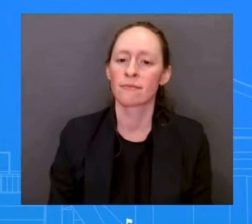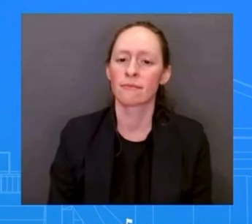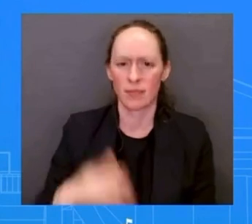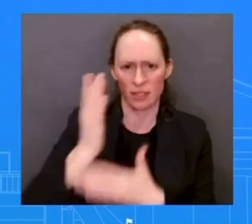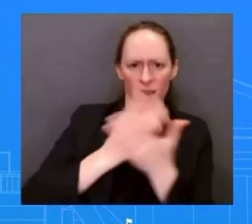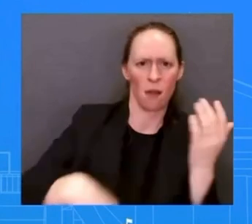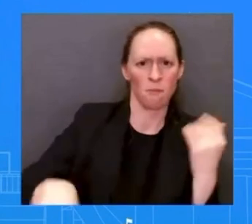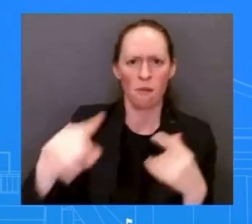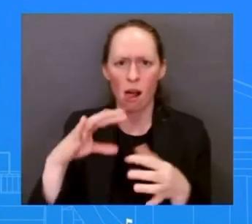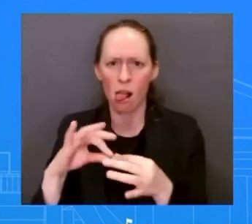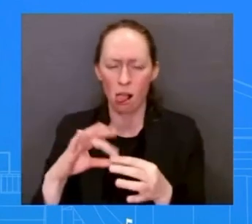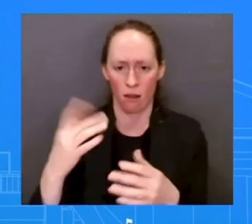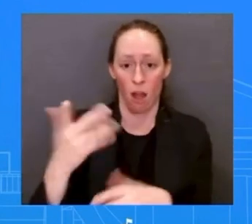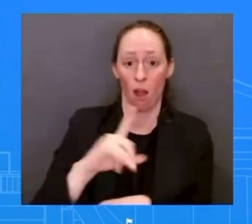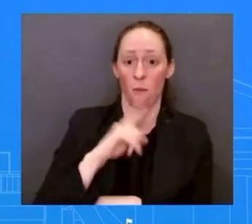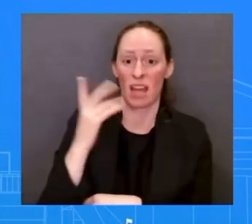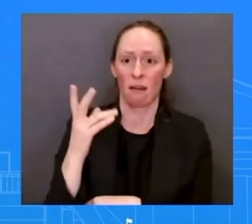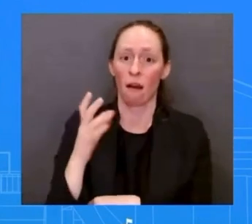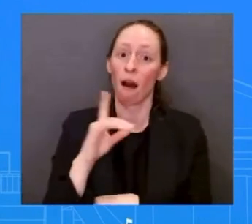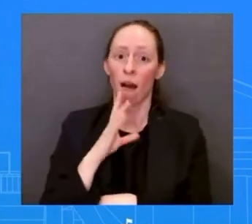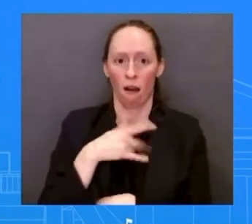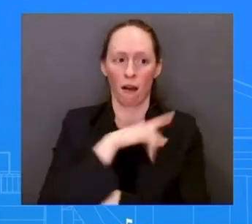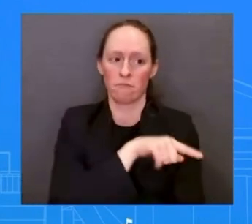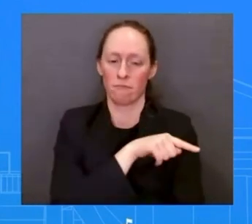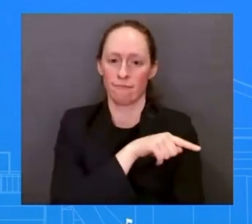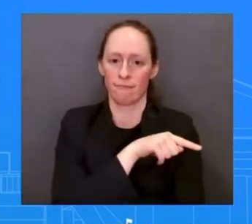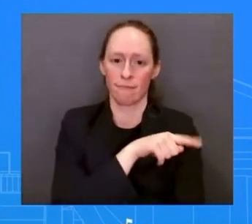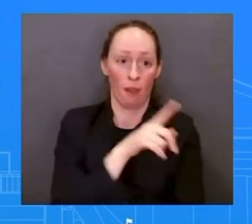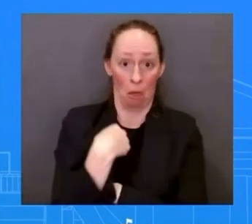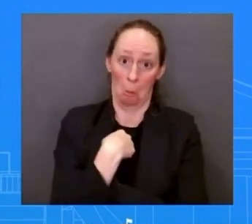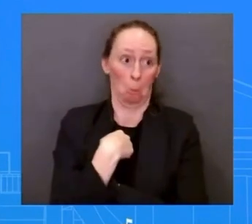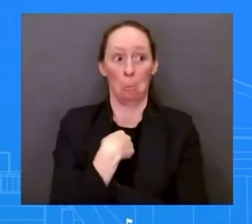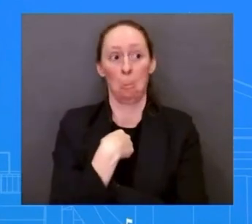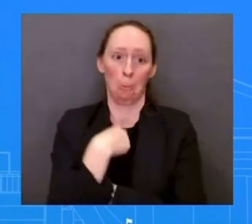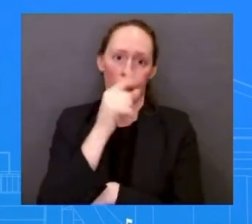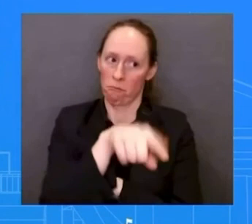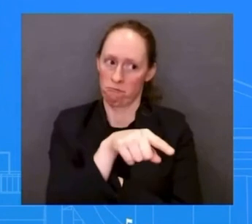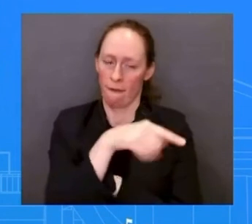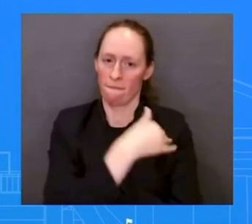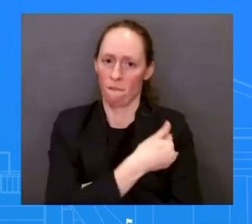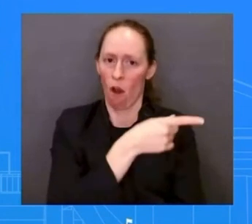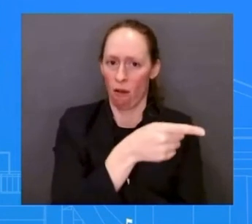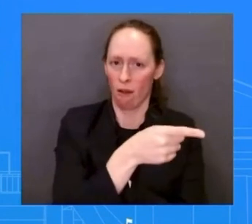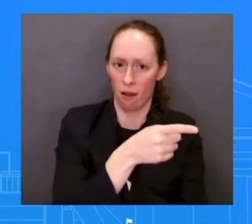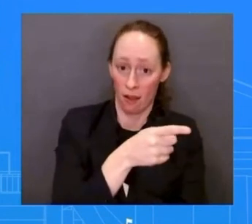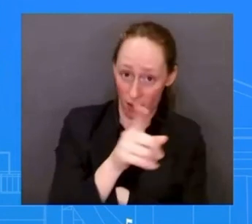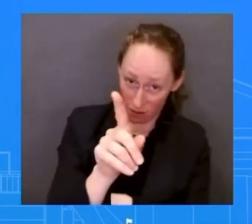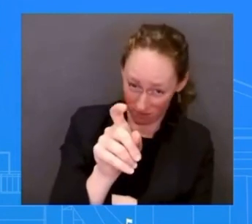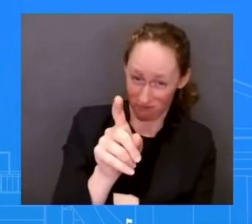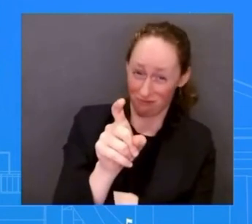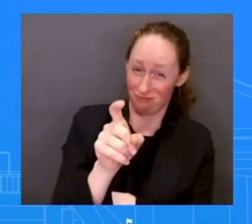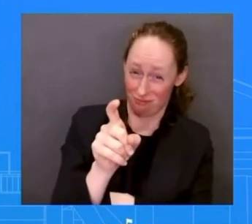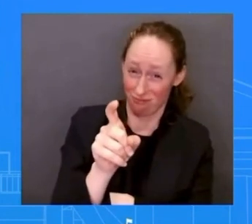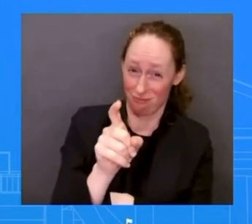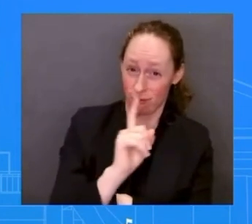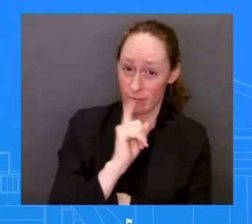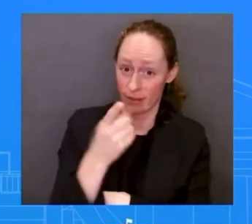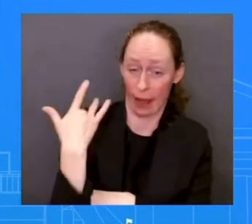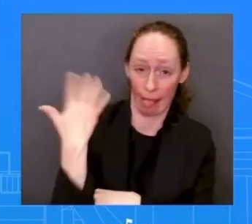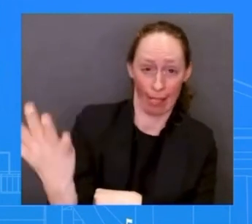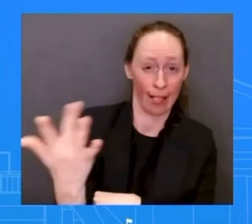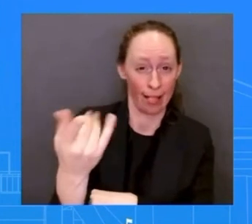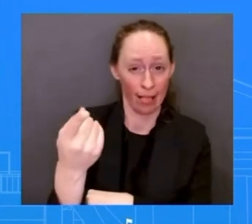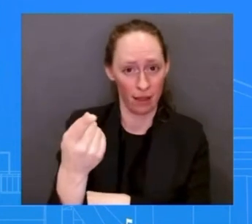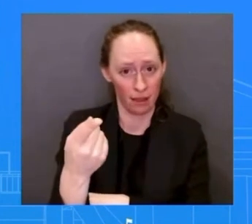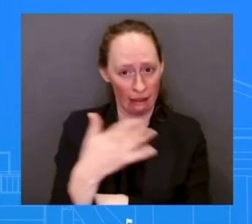wrong as the U.S. was pulling out, what message does it send to release this long-anticipated report on a Friday, on a heavy news day, ahead of a holiday weekend?